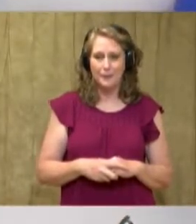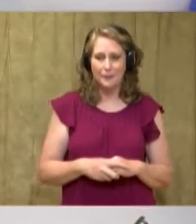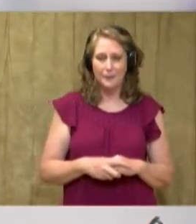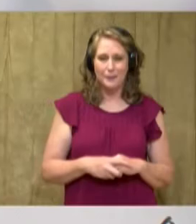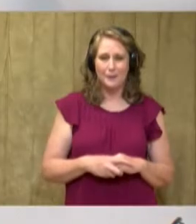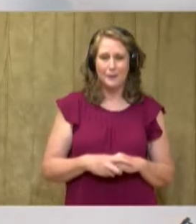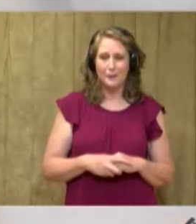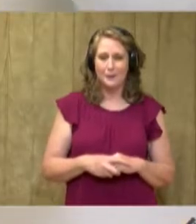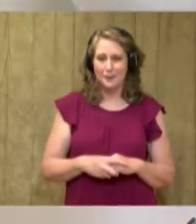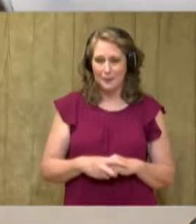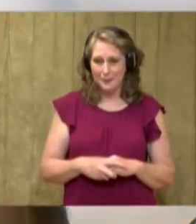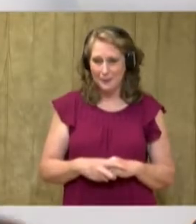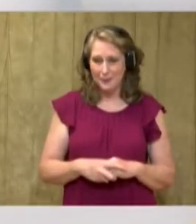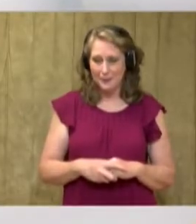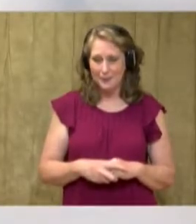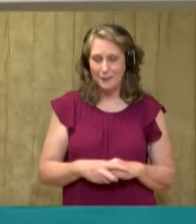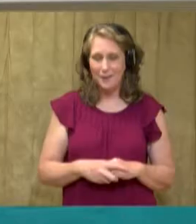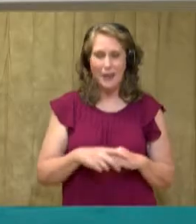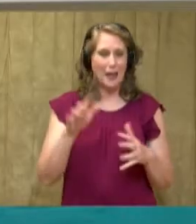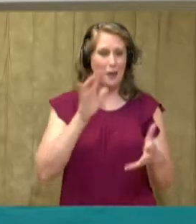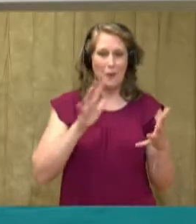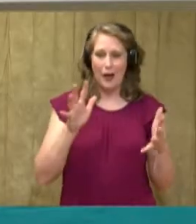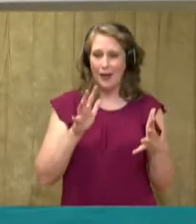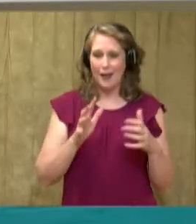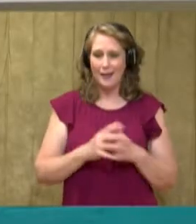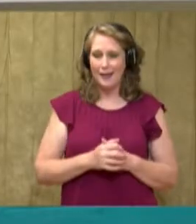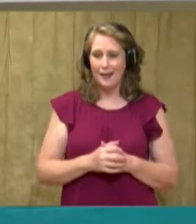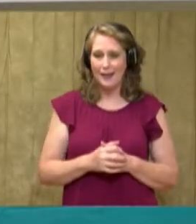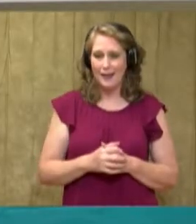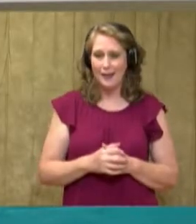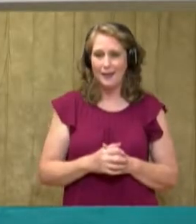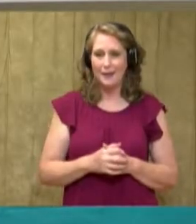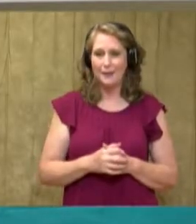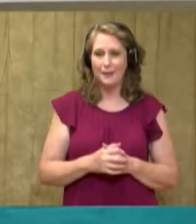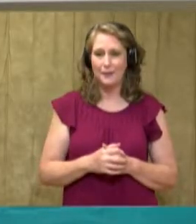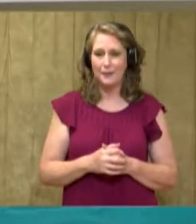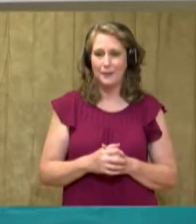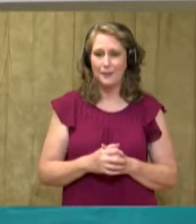Woo-hoo! These rain clouds. All right, here we go.